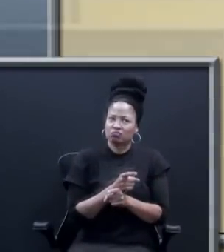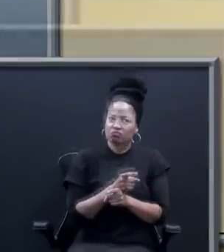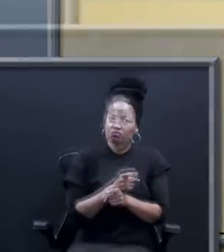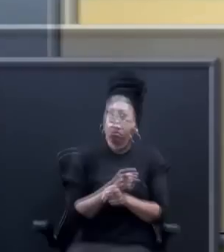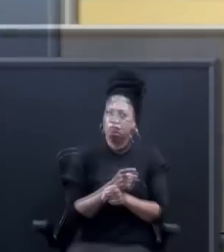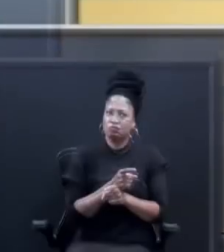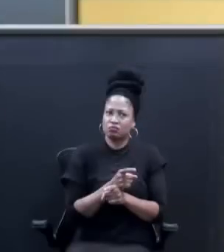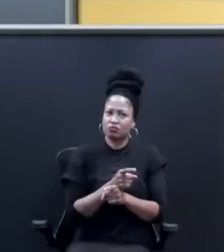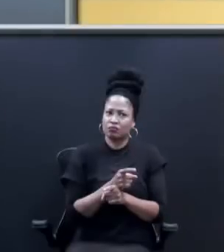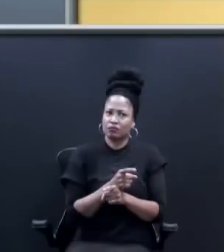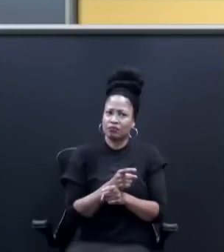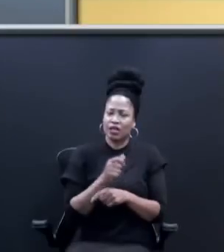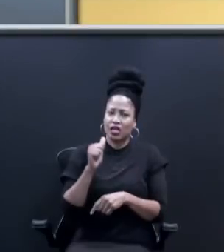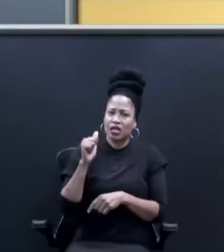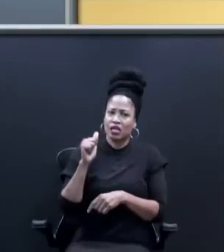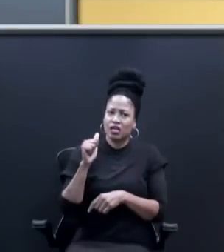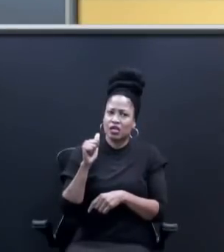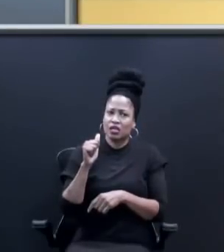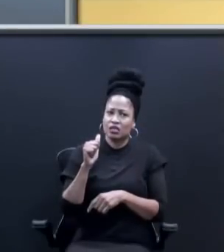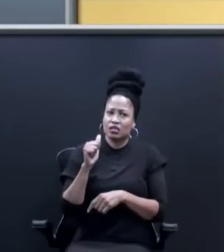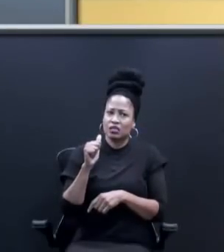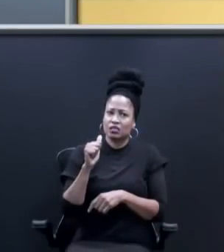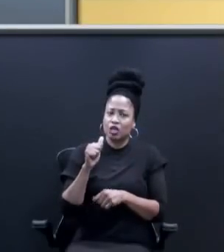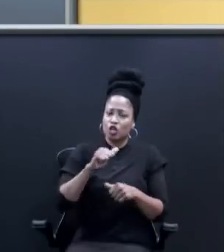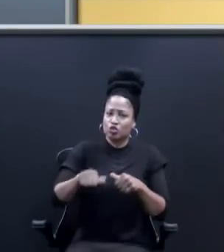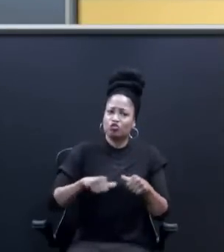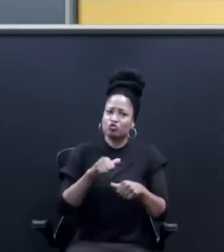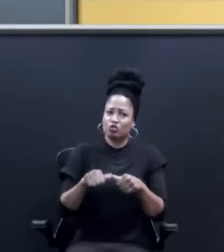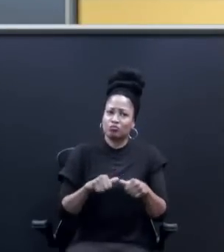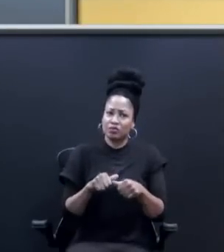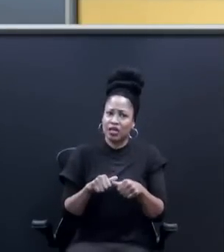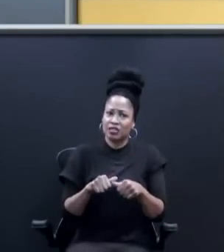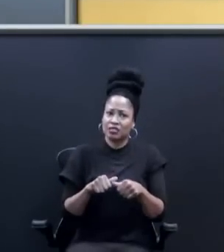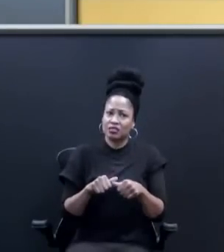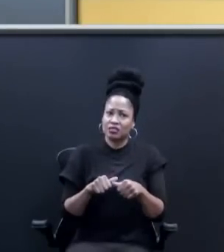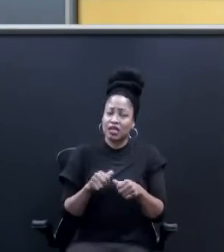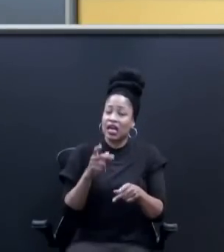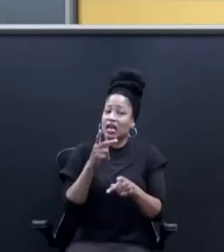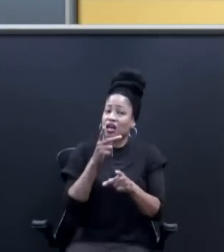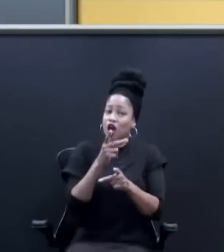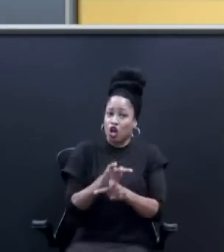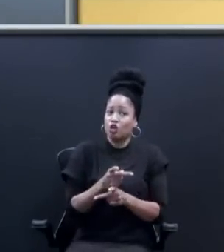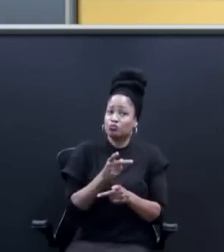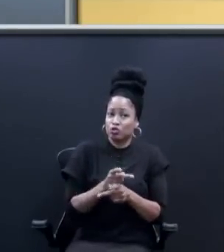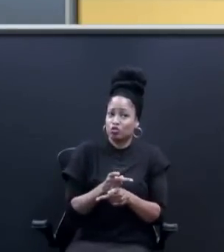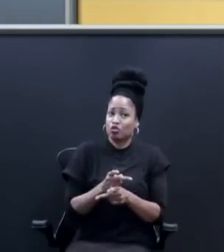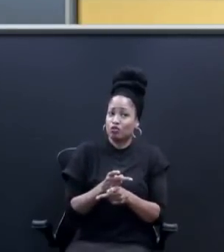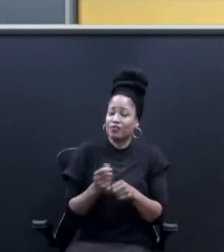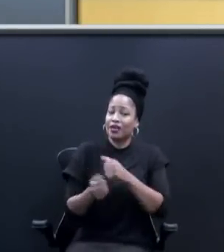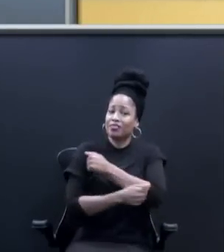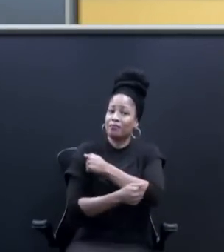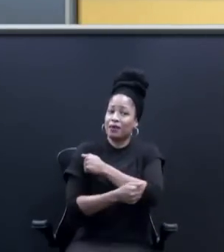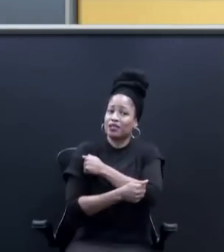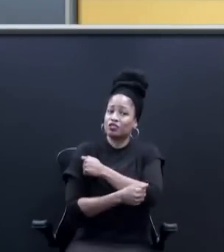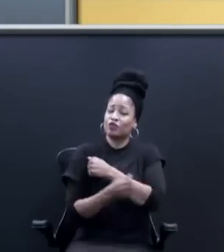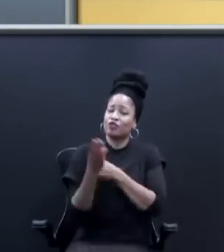across on the 10th day, they got circumcised, and then kept the Passover on the 14th day of the same